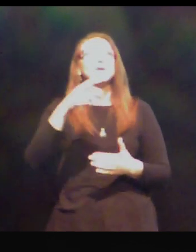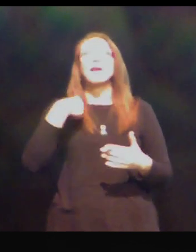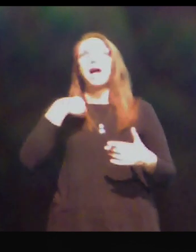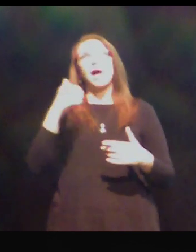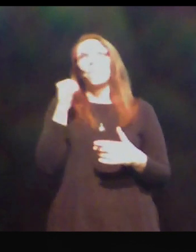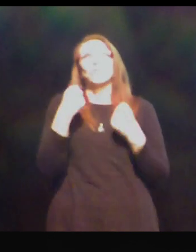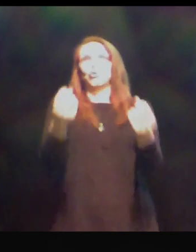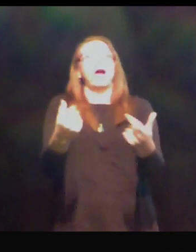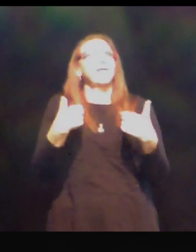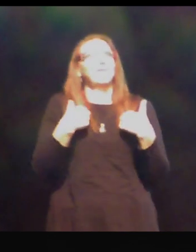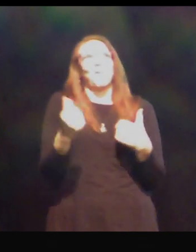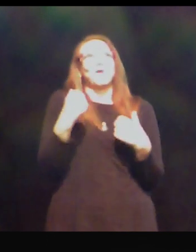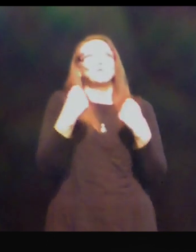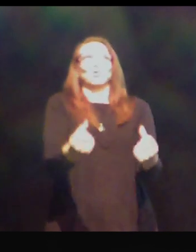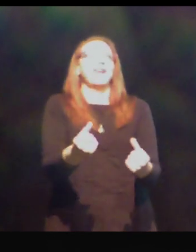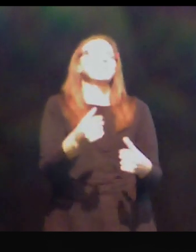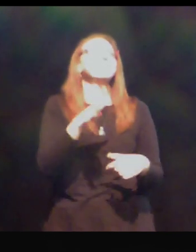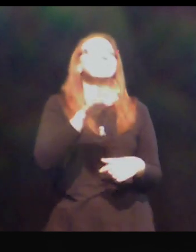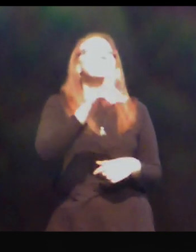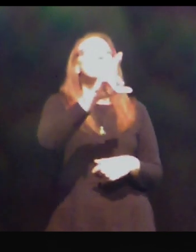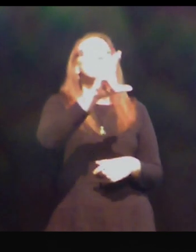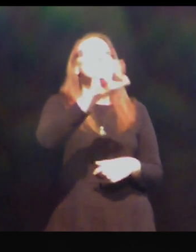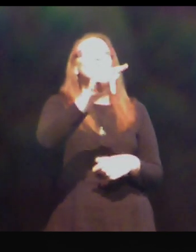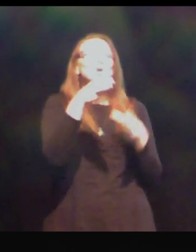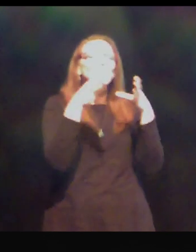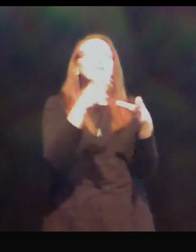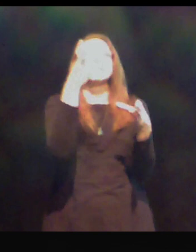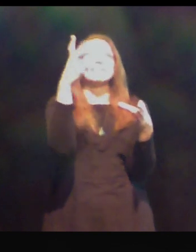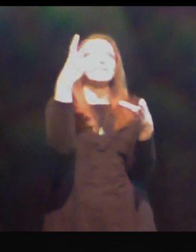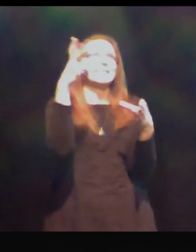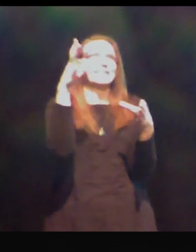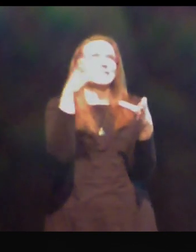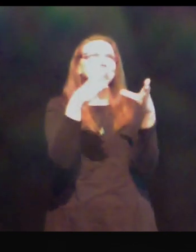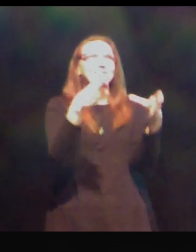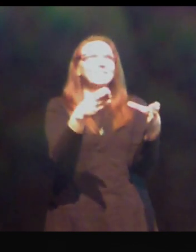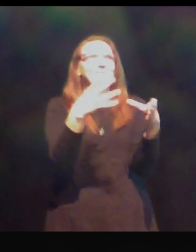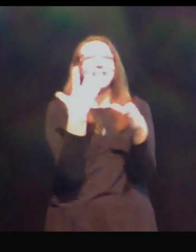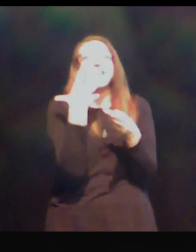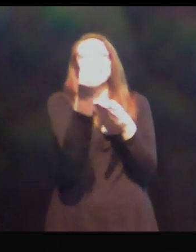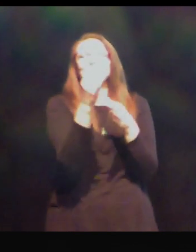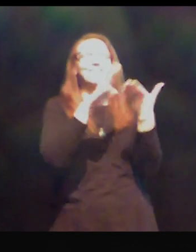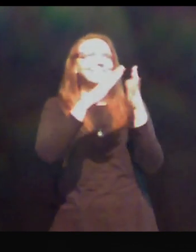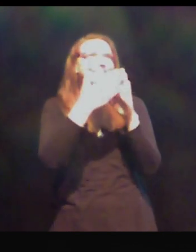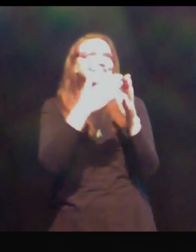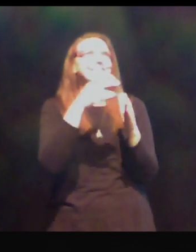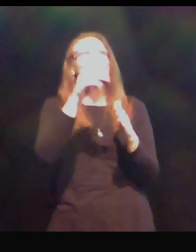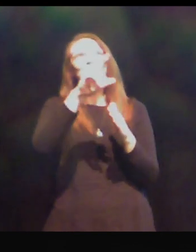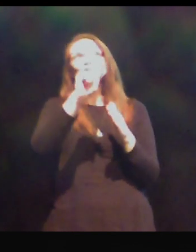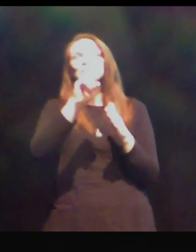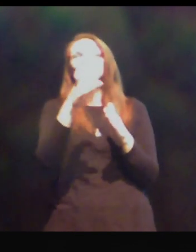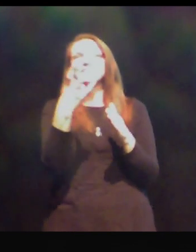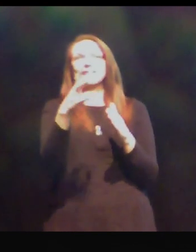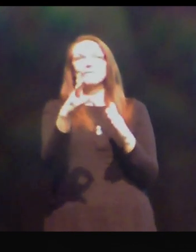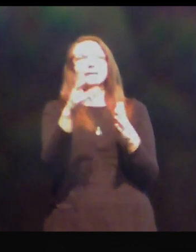drive. It's Route 17. Ba-dum-bum. Right on your way out of the city. Route 17, you should be